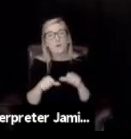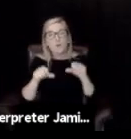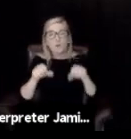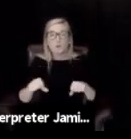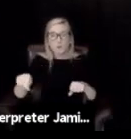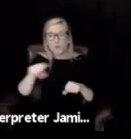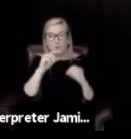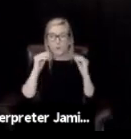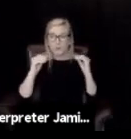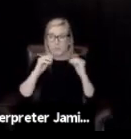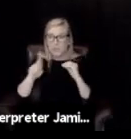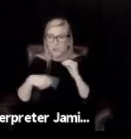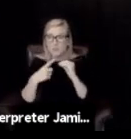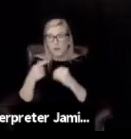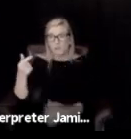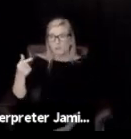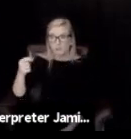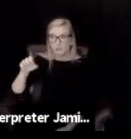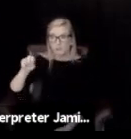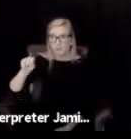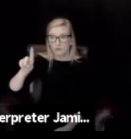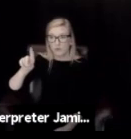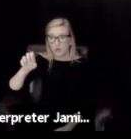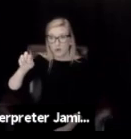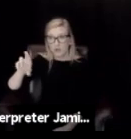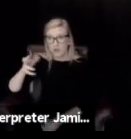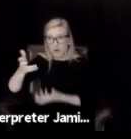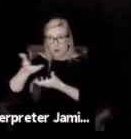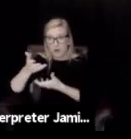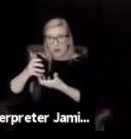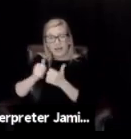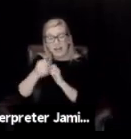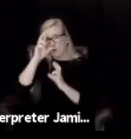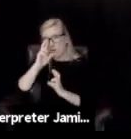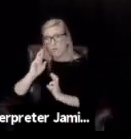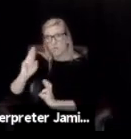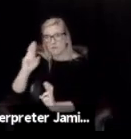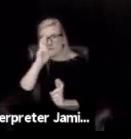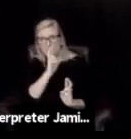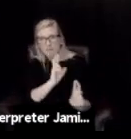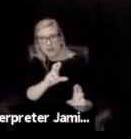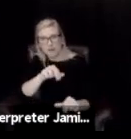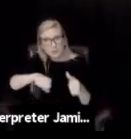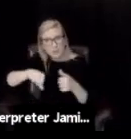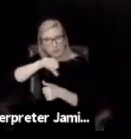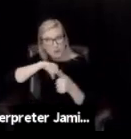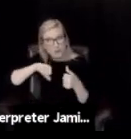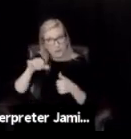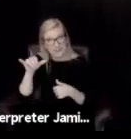about gender interactions and how to be respectful to one another? Is that a workshop that you could